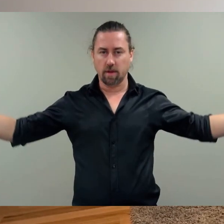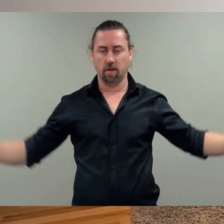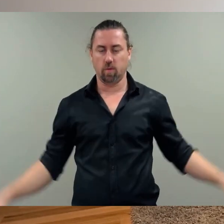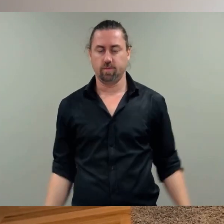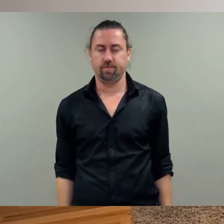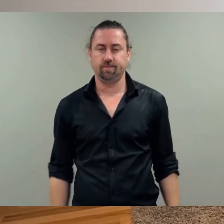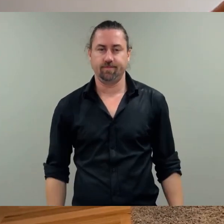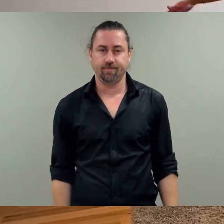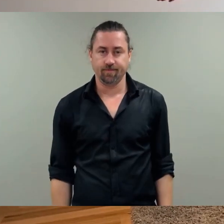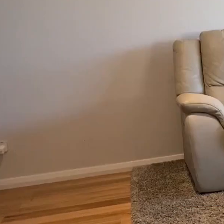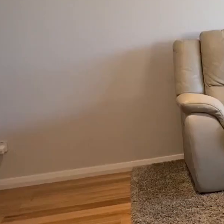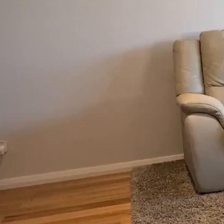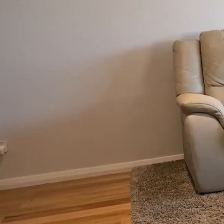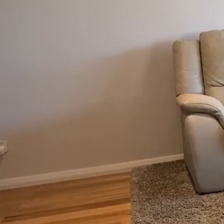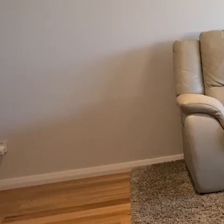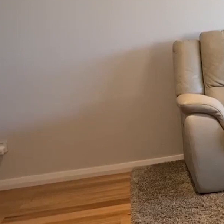down again.